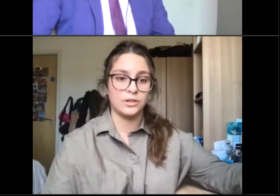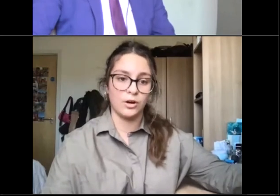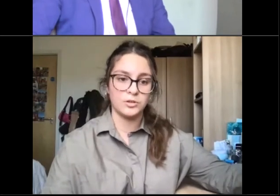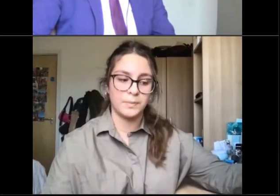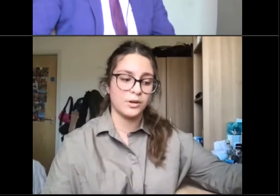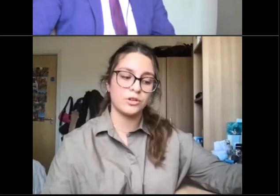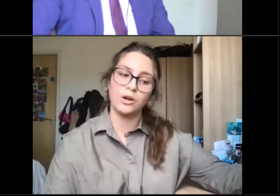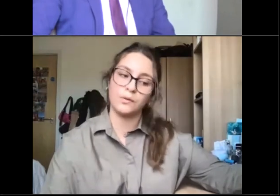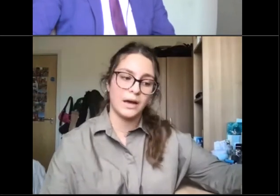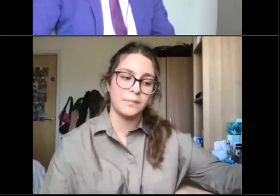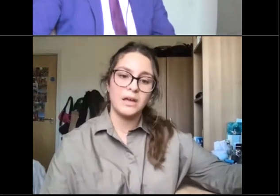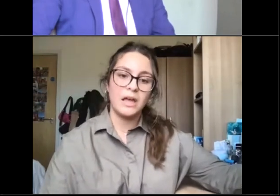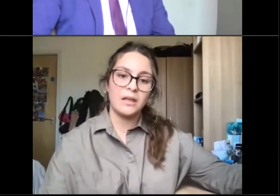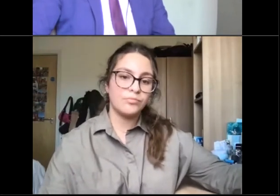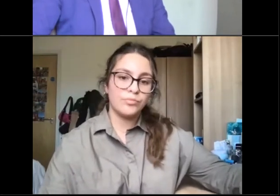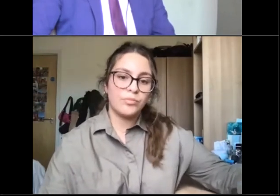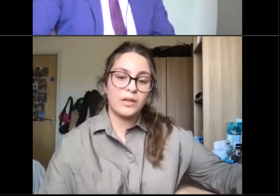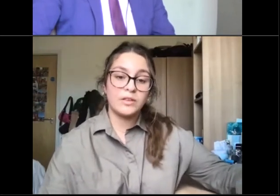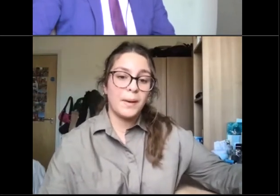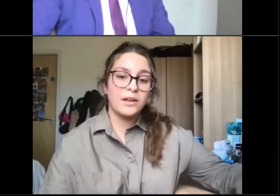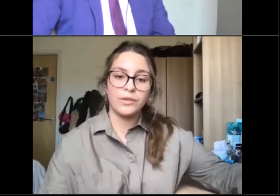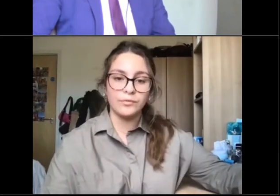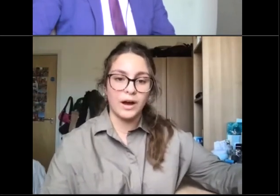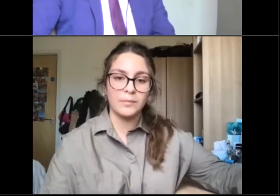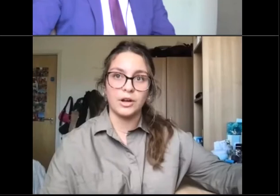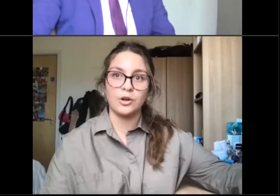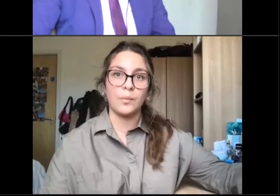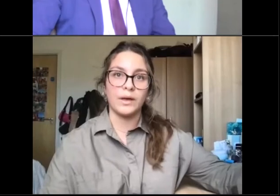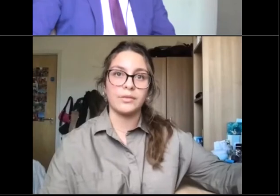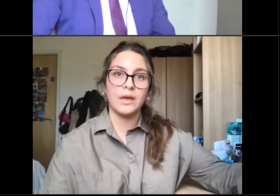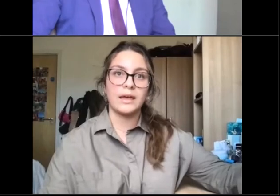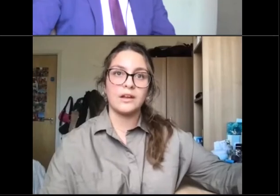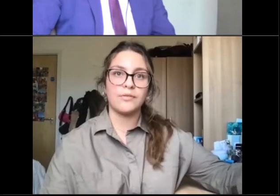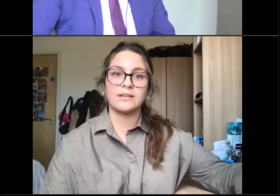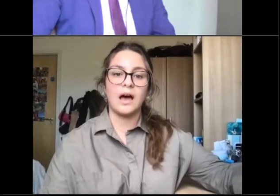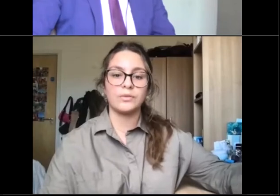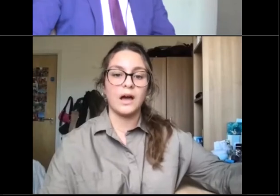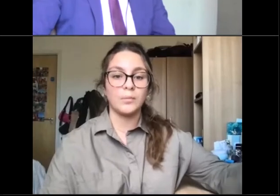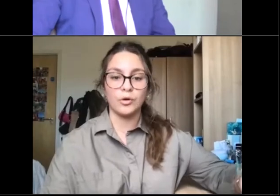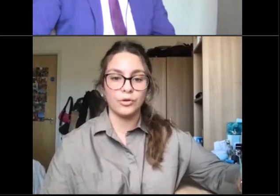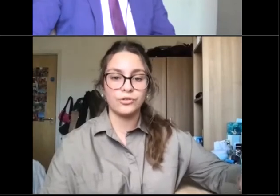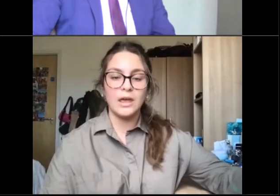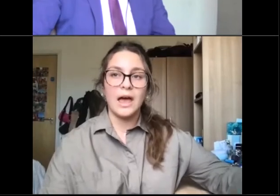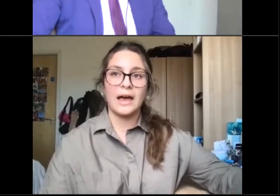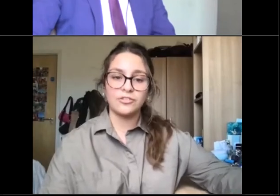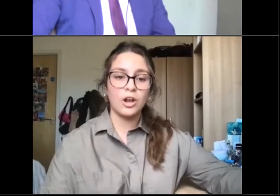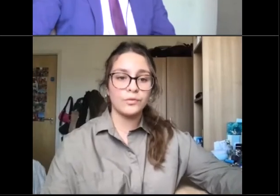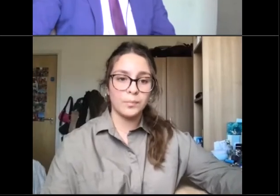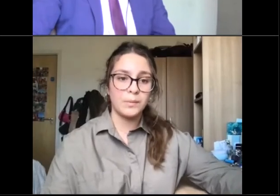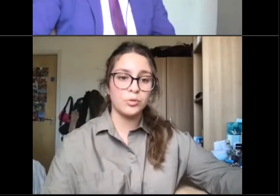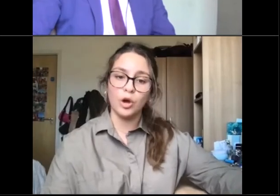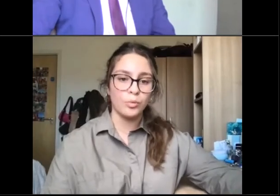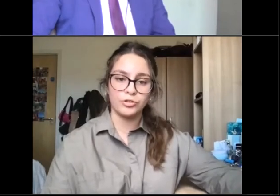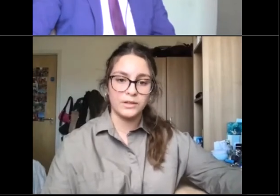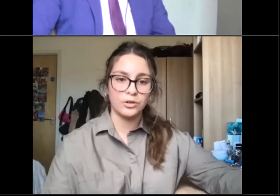opportunity to grasp it? Because a lot of the time, depending on their environment and who they're with, can affect how they come across. And actually, a lot of